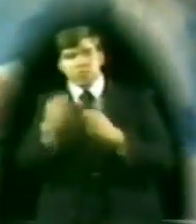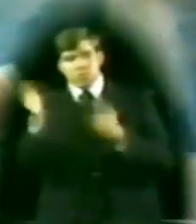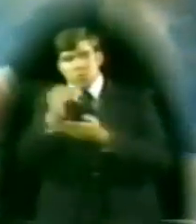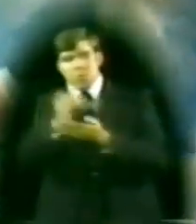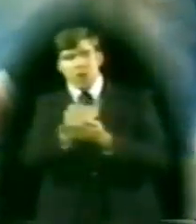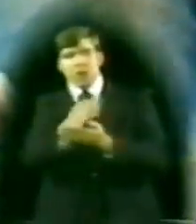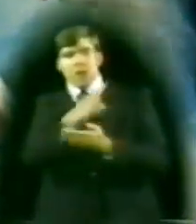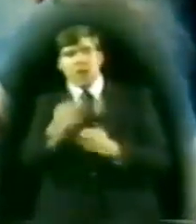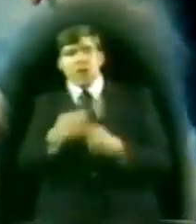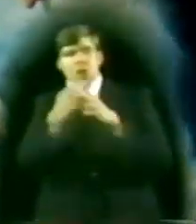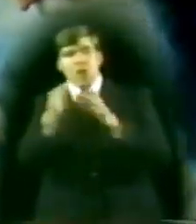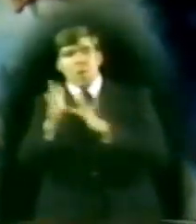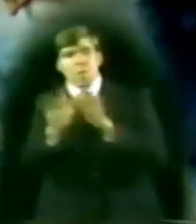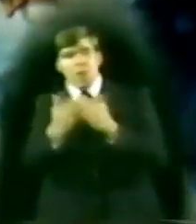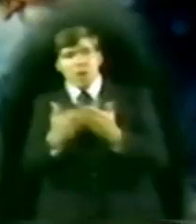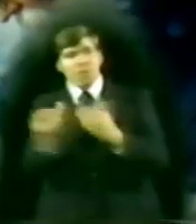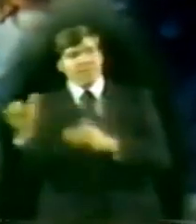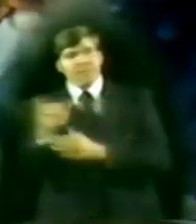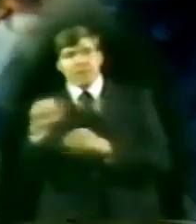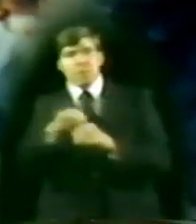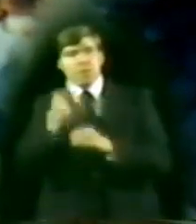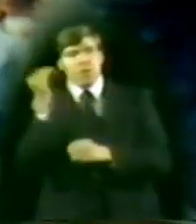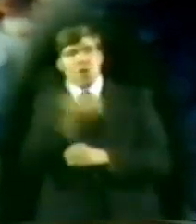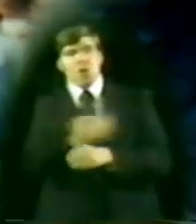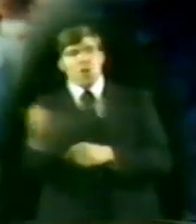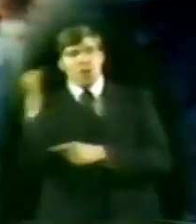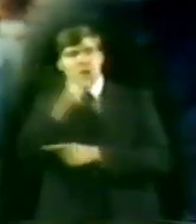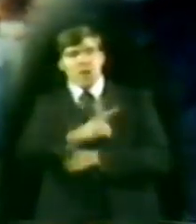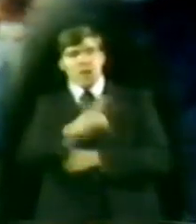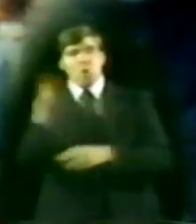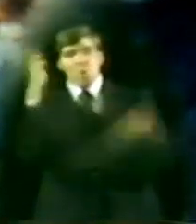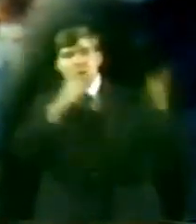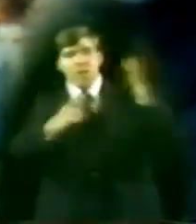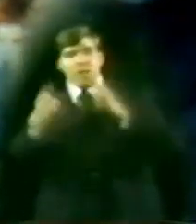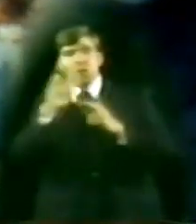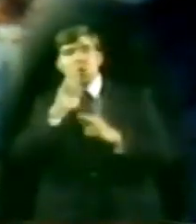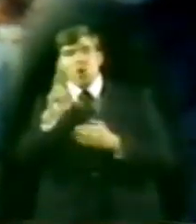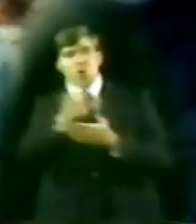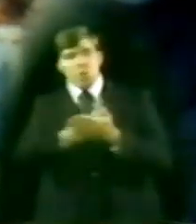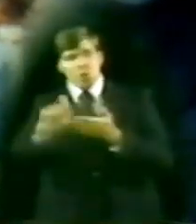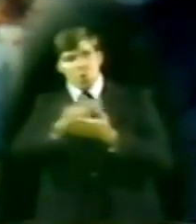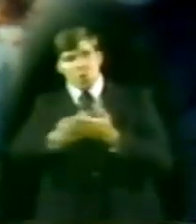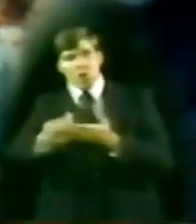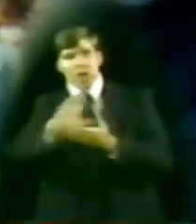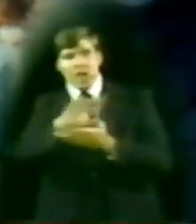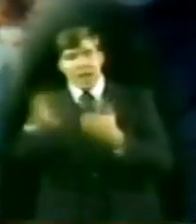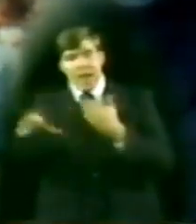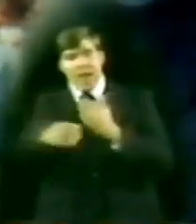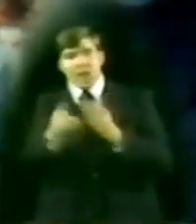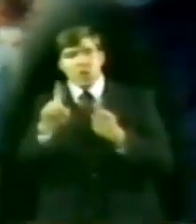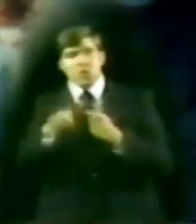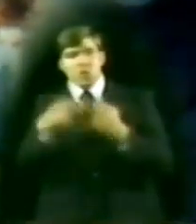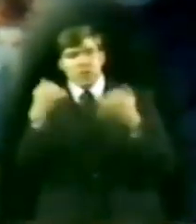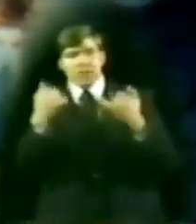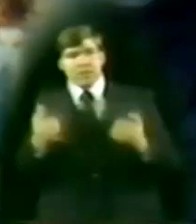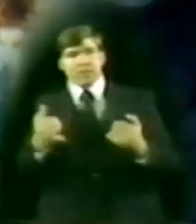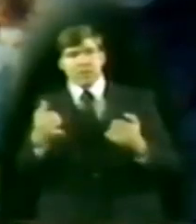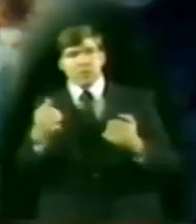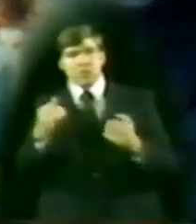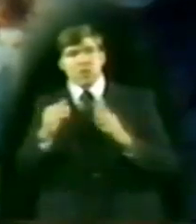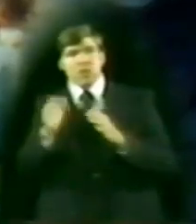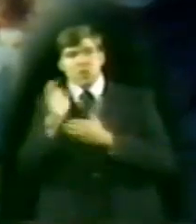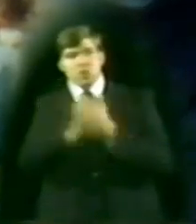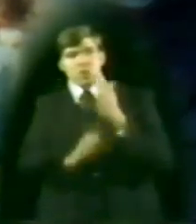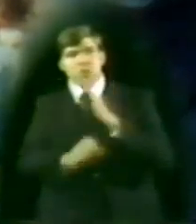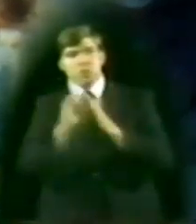Bible. So it is in our day. Revelations are recorded and added to the existing volumes of